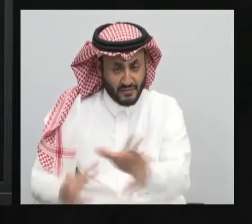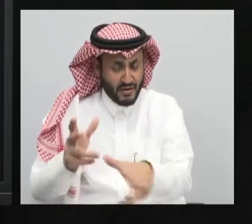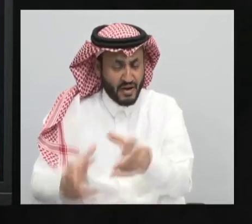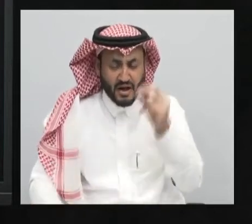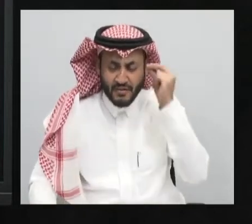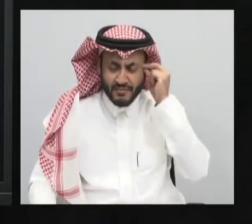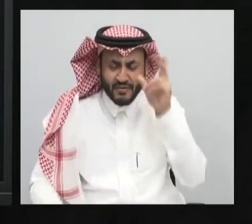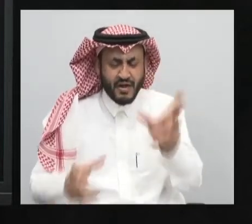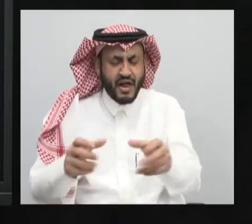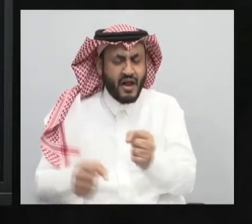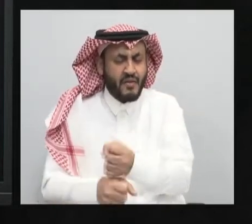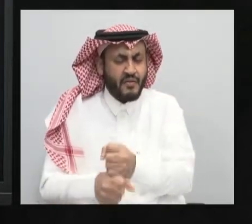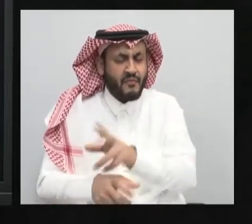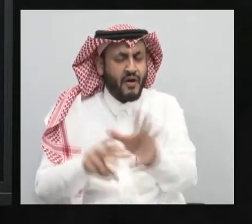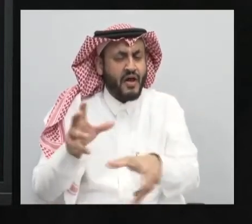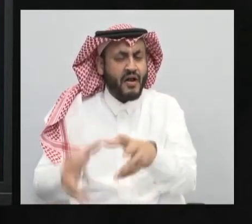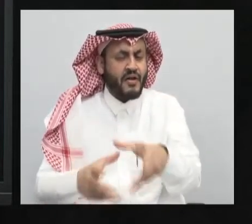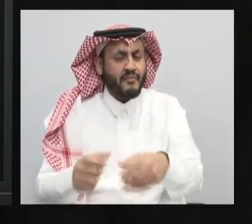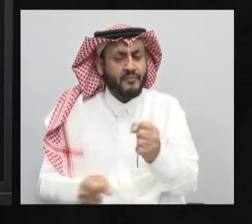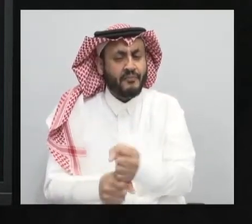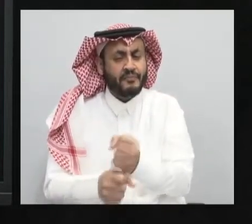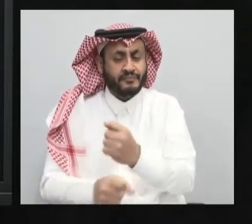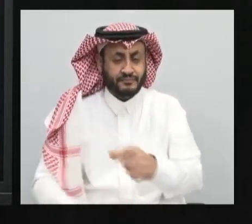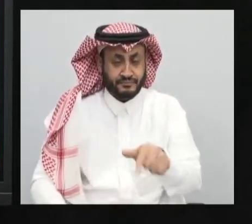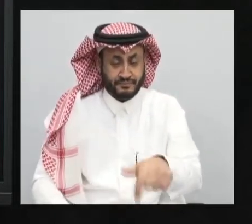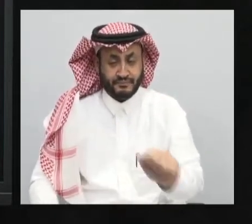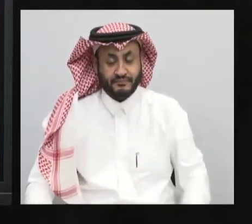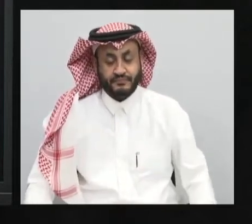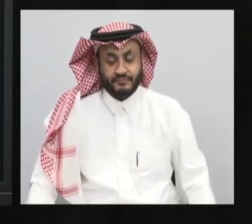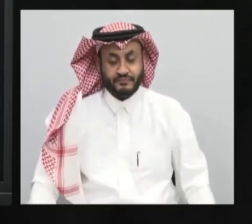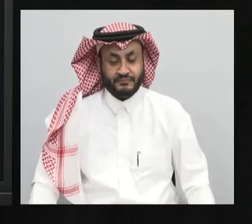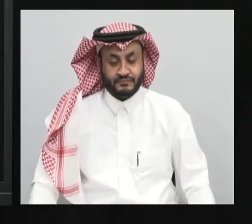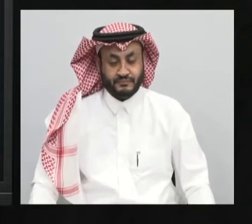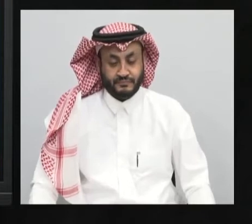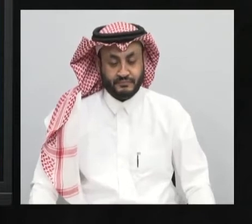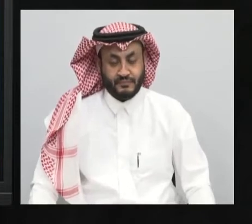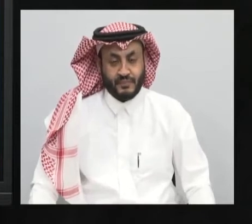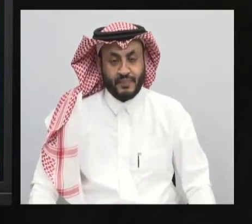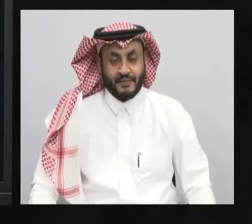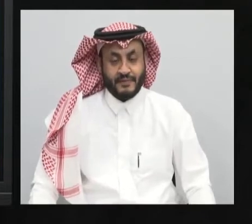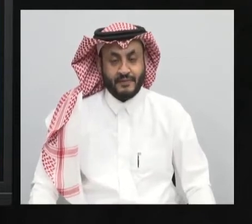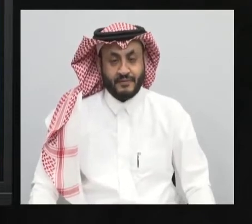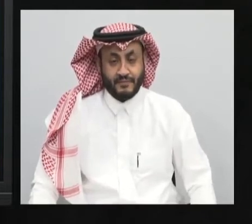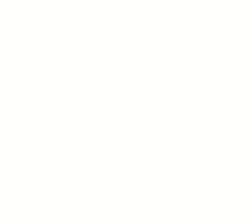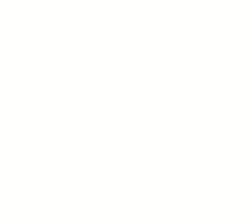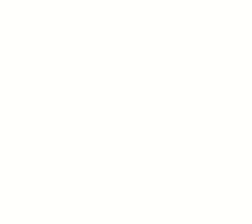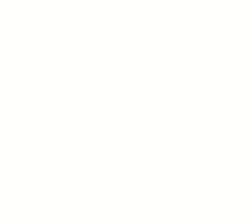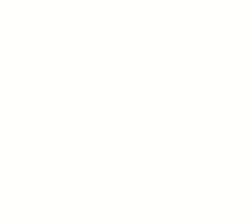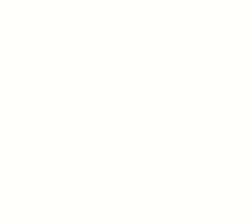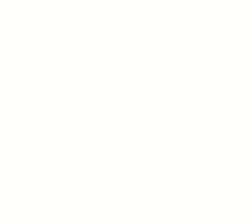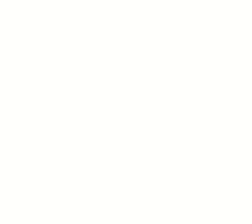know the actions and what are the people doing in the pictures. Keeping these picture in front of you.